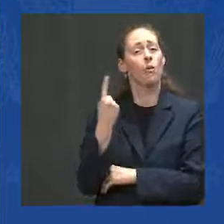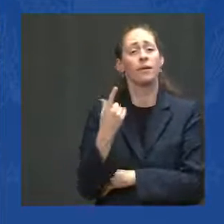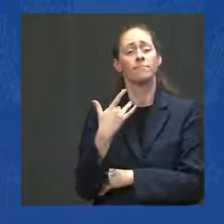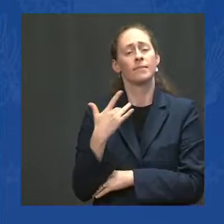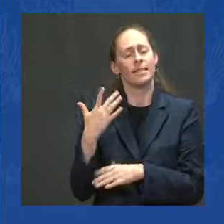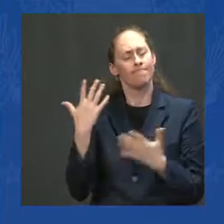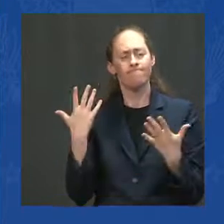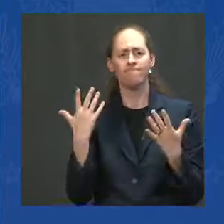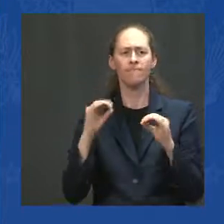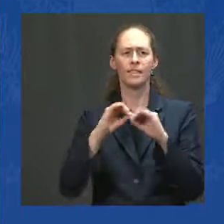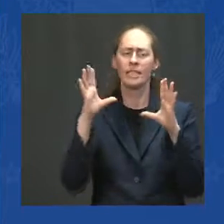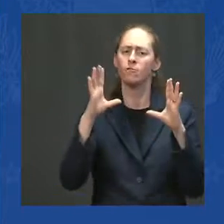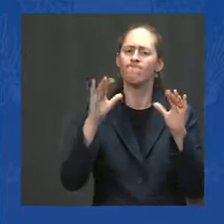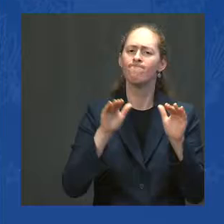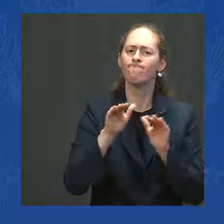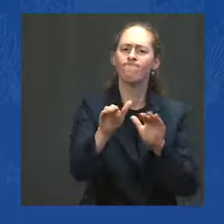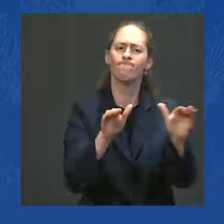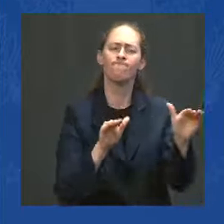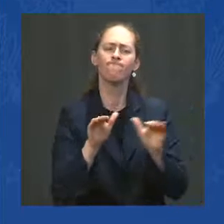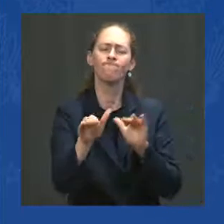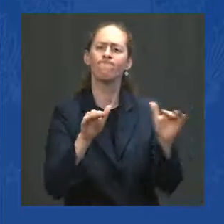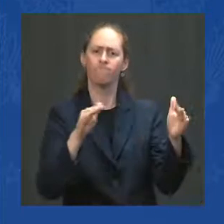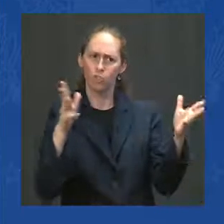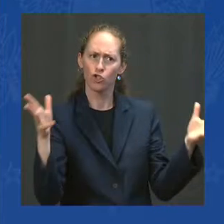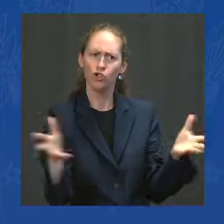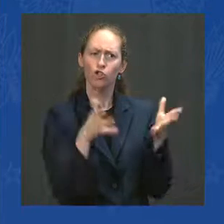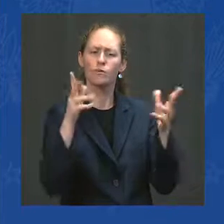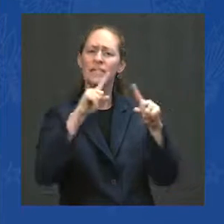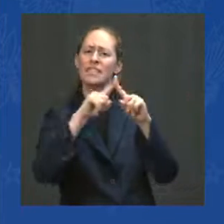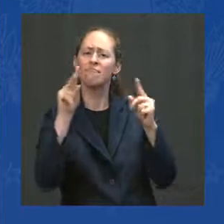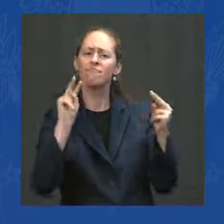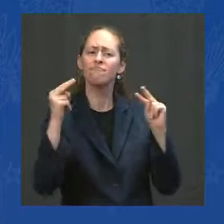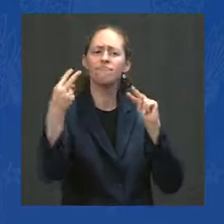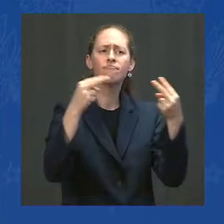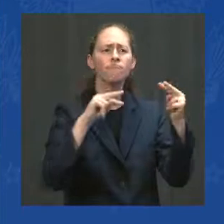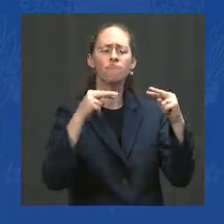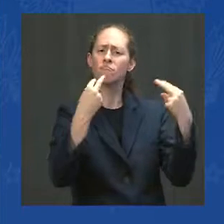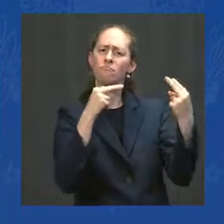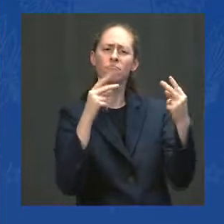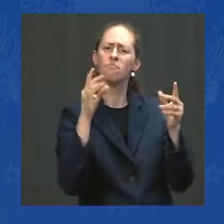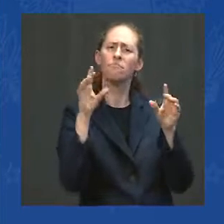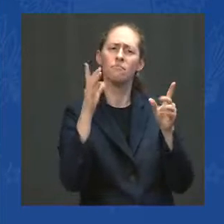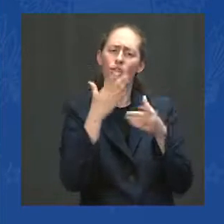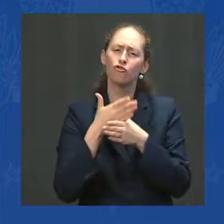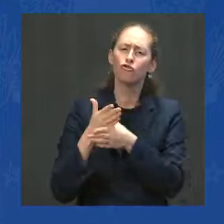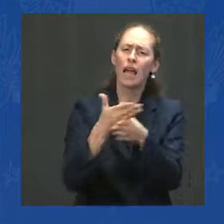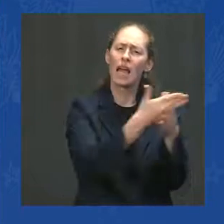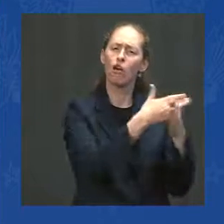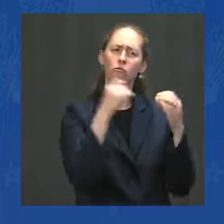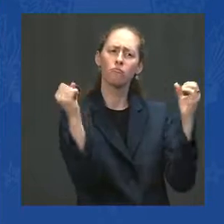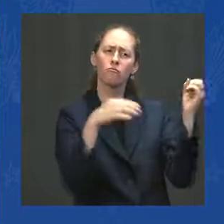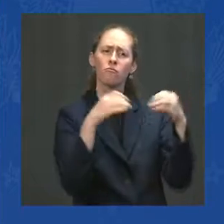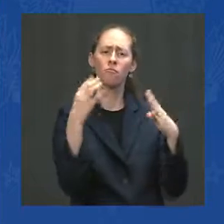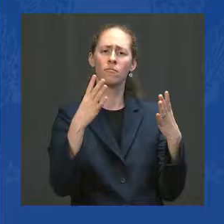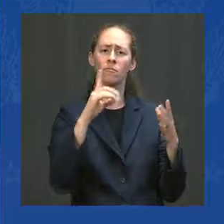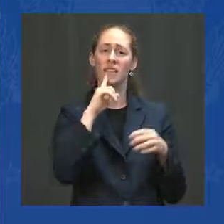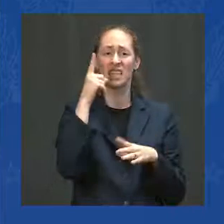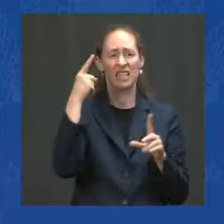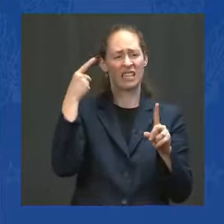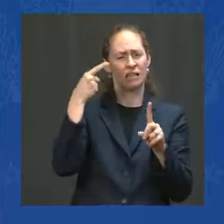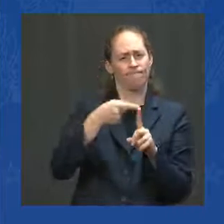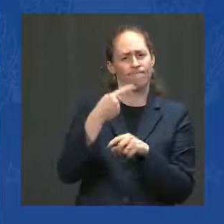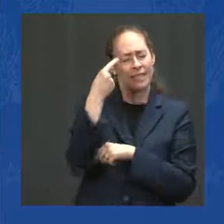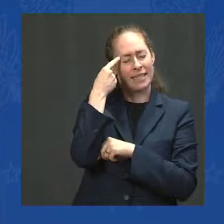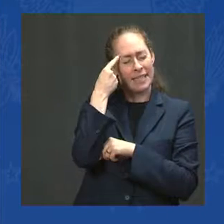all sides together and to deliver real results for the people of our nation. And I know that